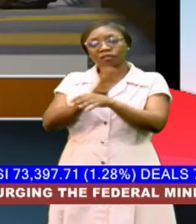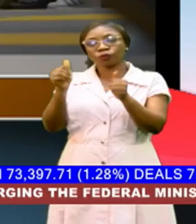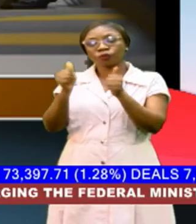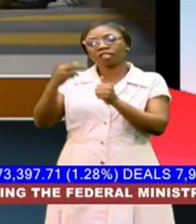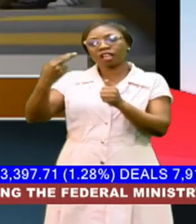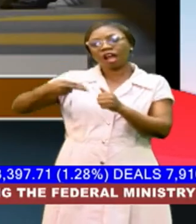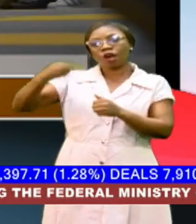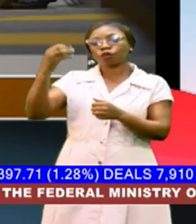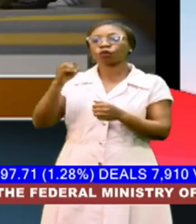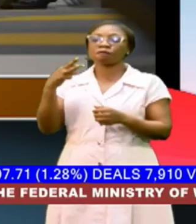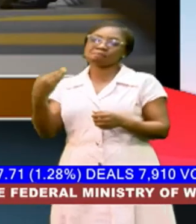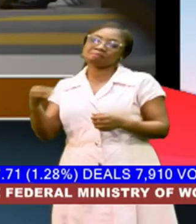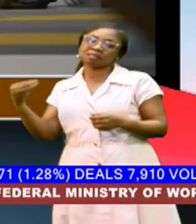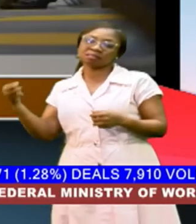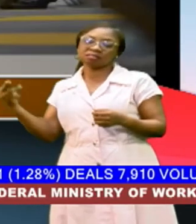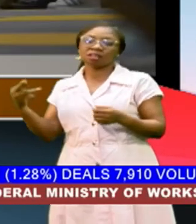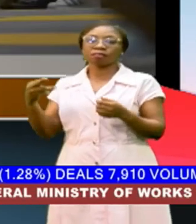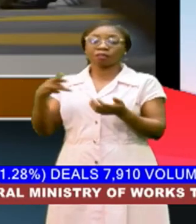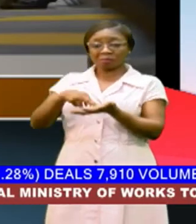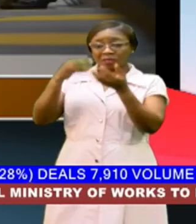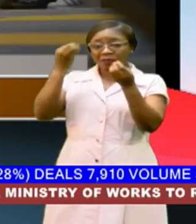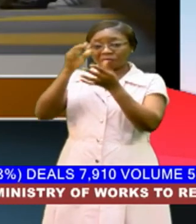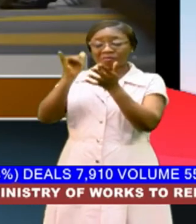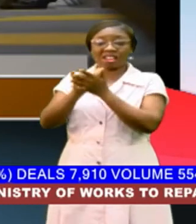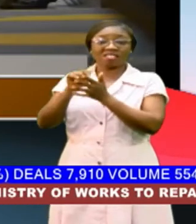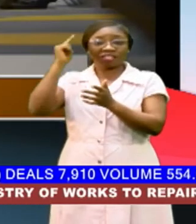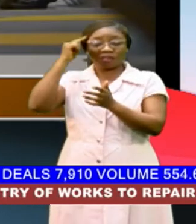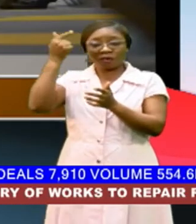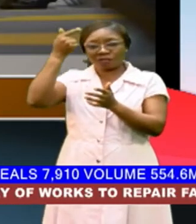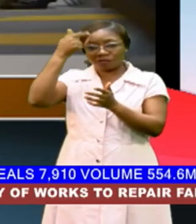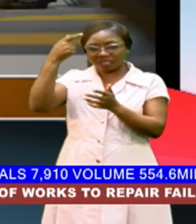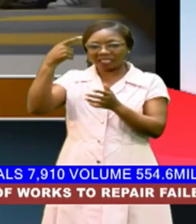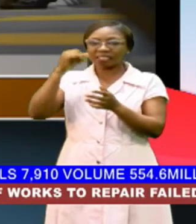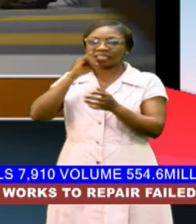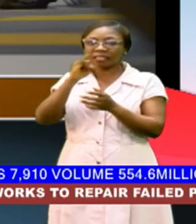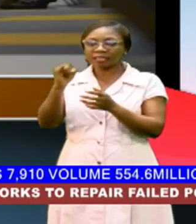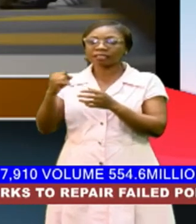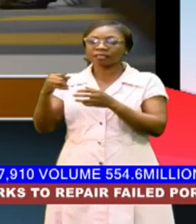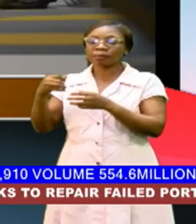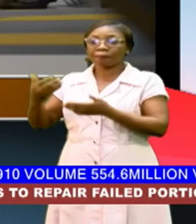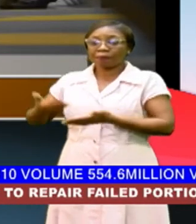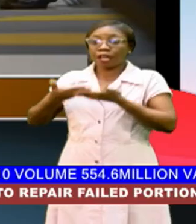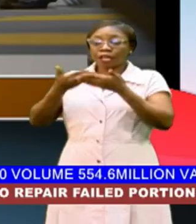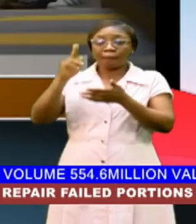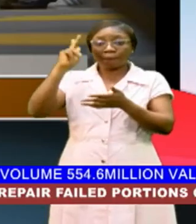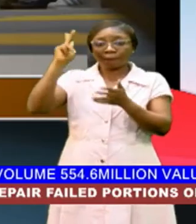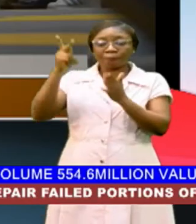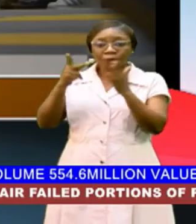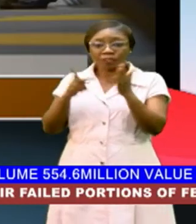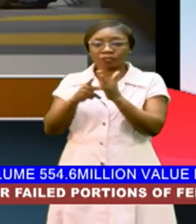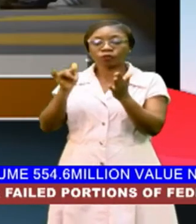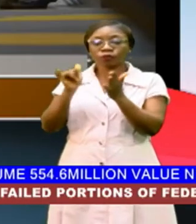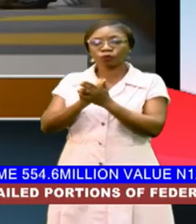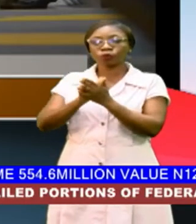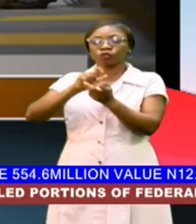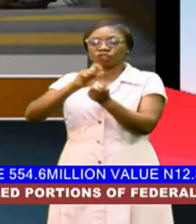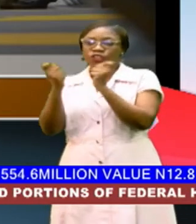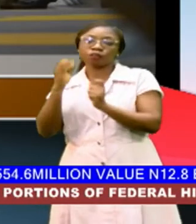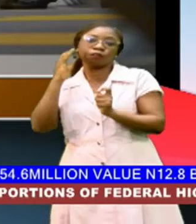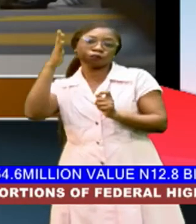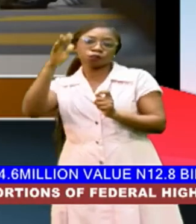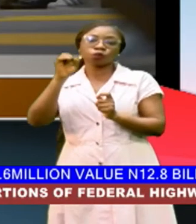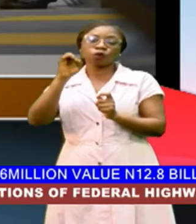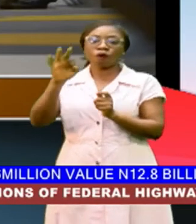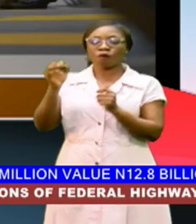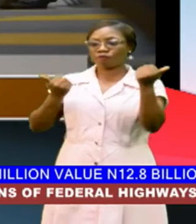production. Comfort Amodu reports that government is reinforcing policies and measures to shape the future of the